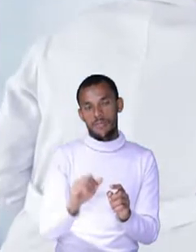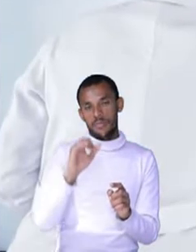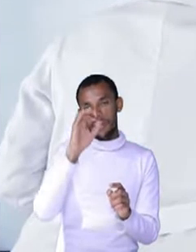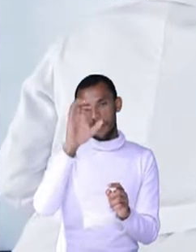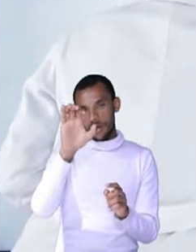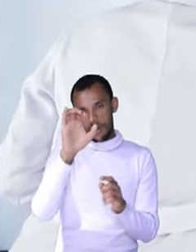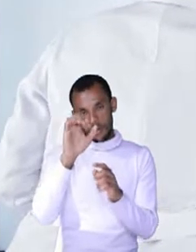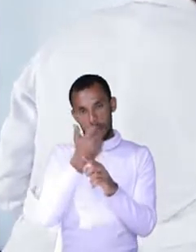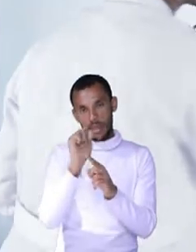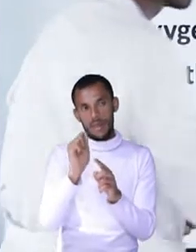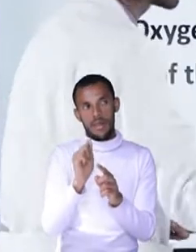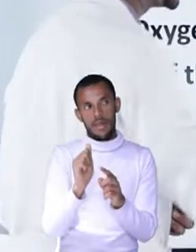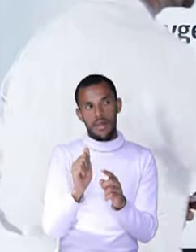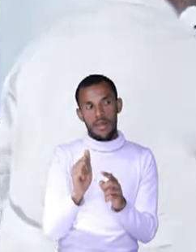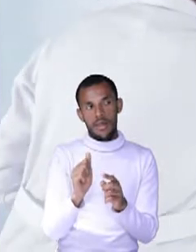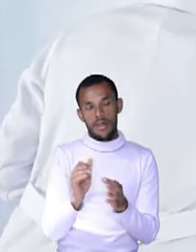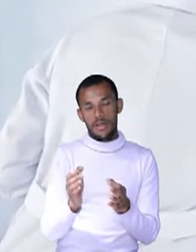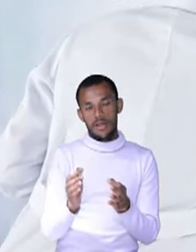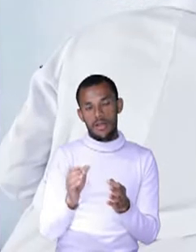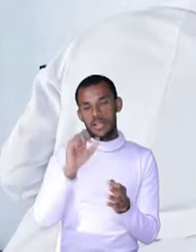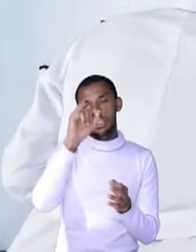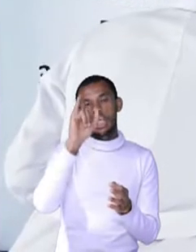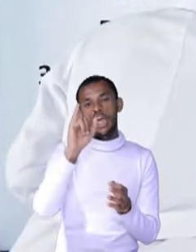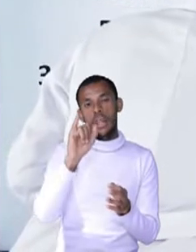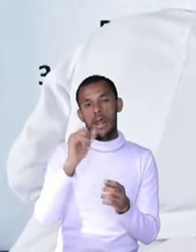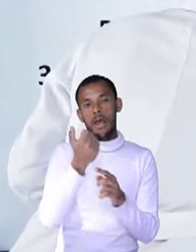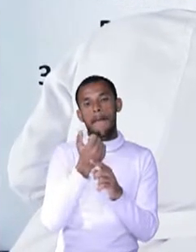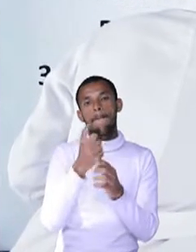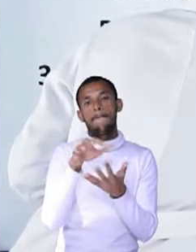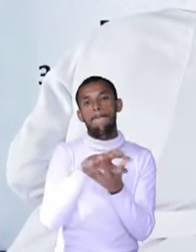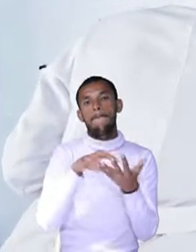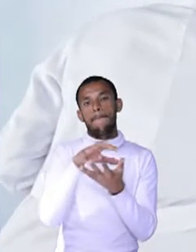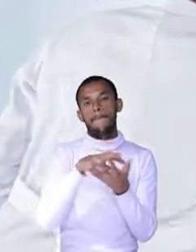iron is metal, already transition element, silicon is metalloid.